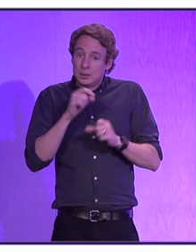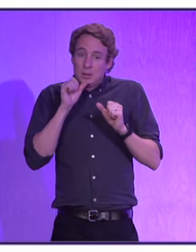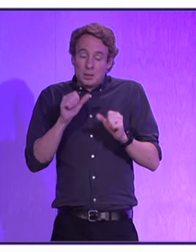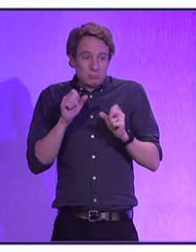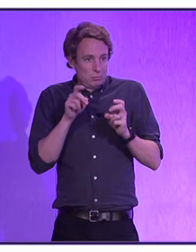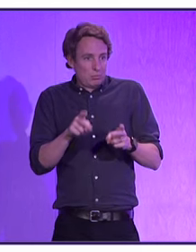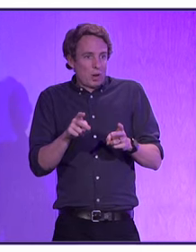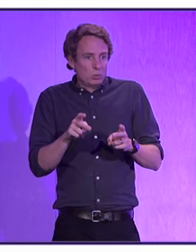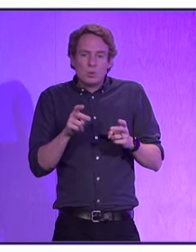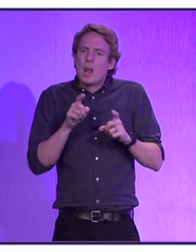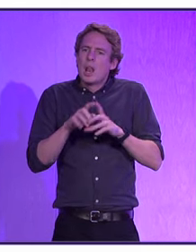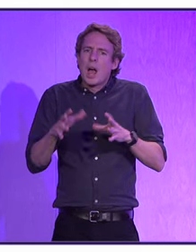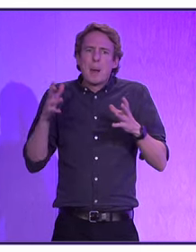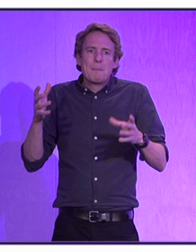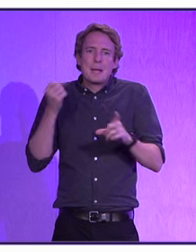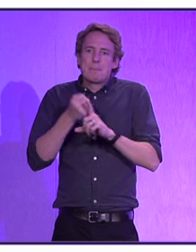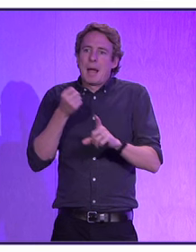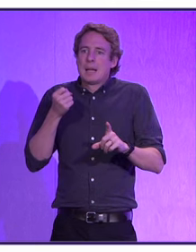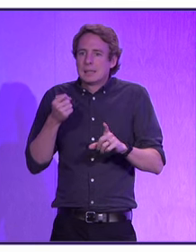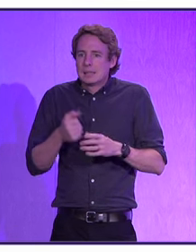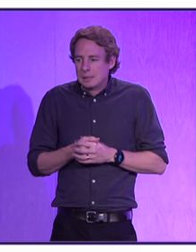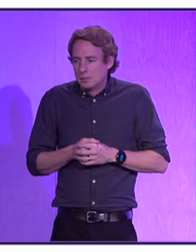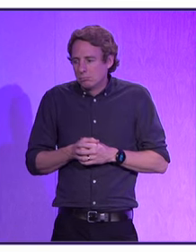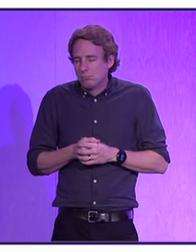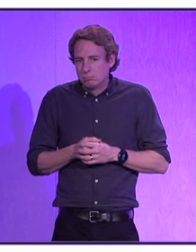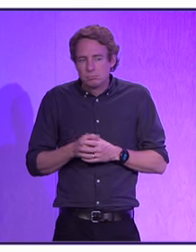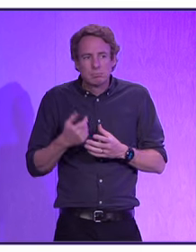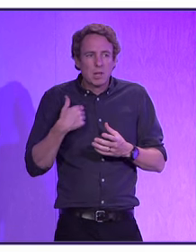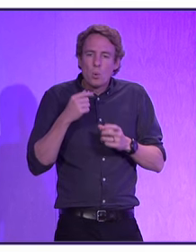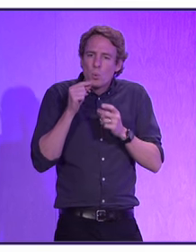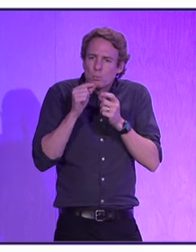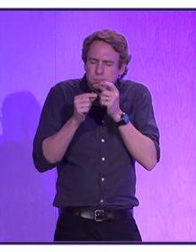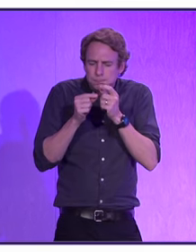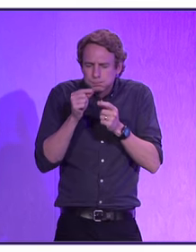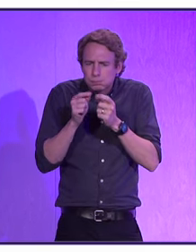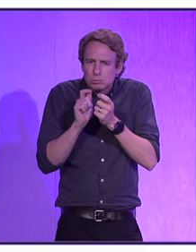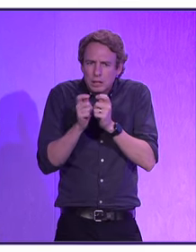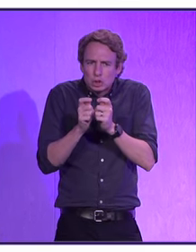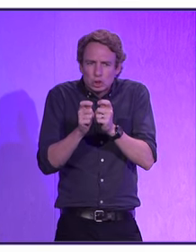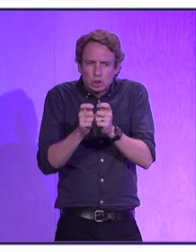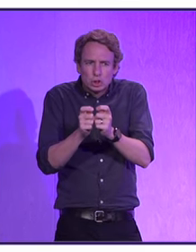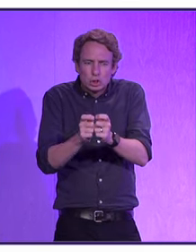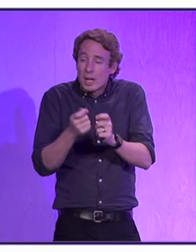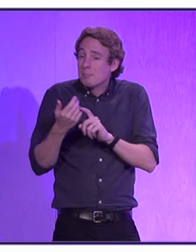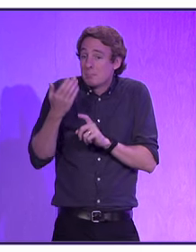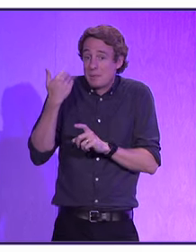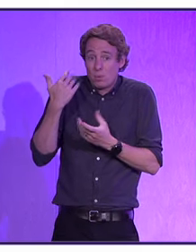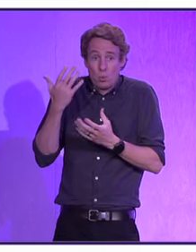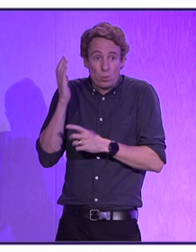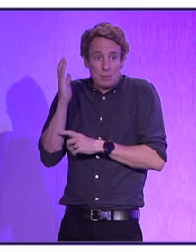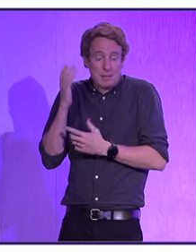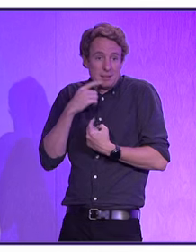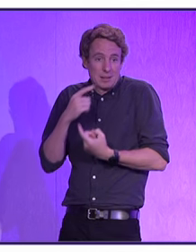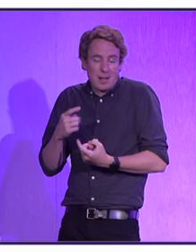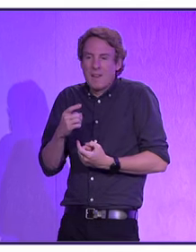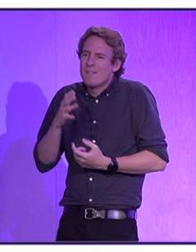this approach done like a big bang approach, right? So you minimize risks by incremental changes. Just as the speaker earlier said, that you don't